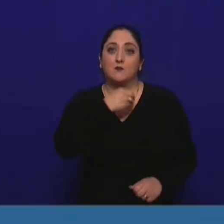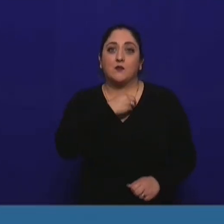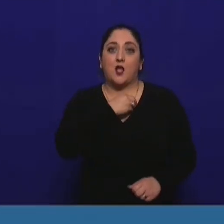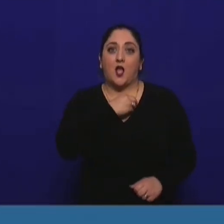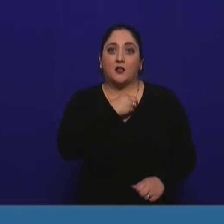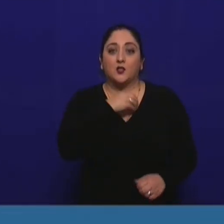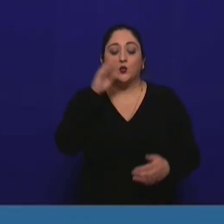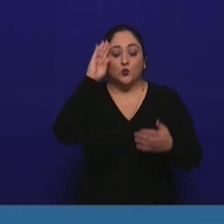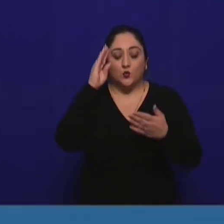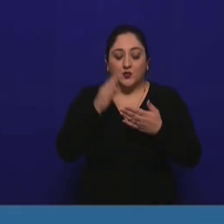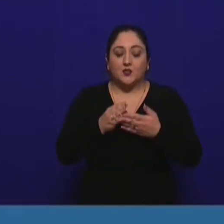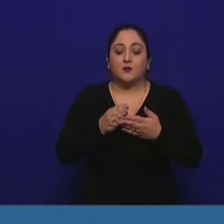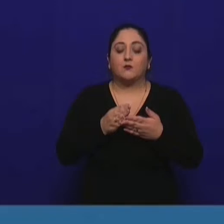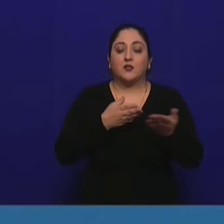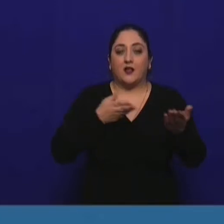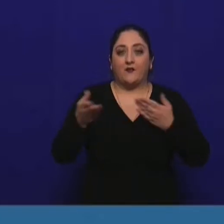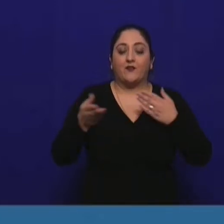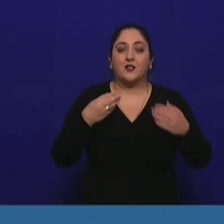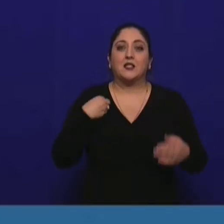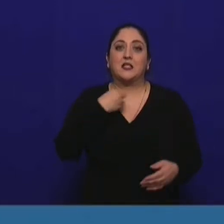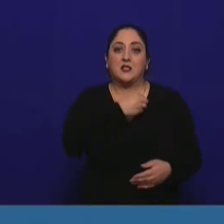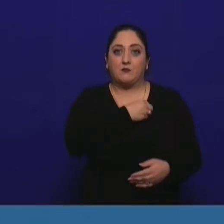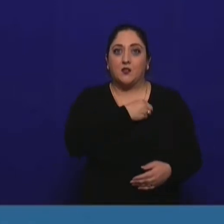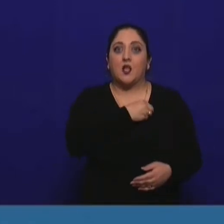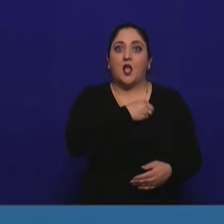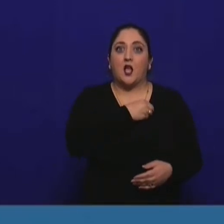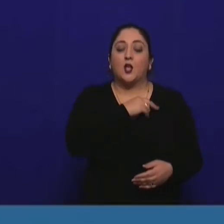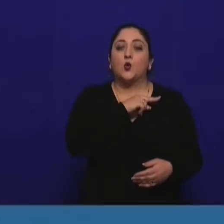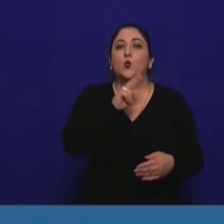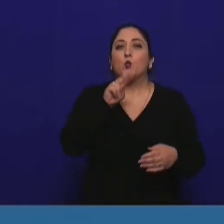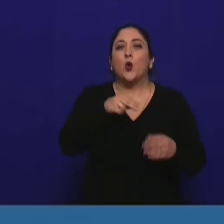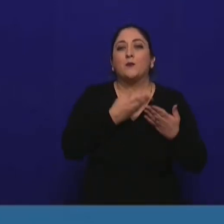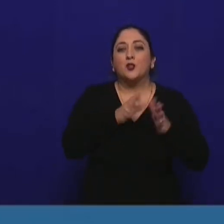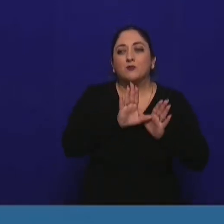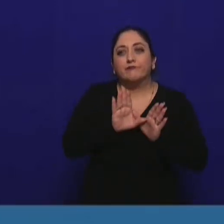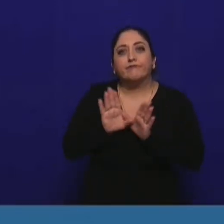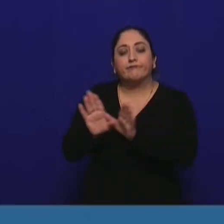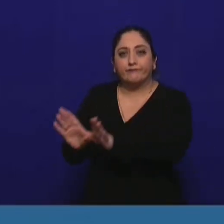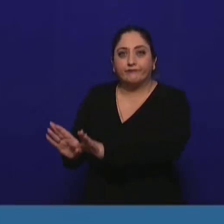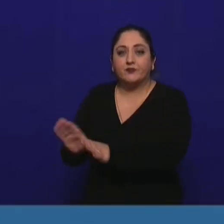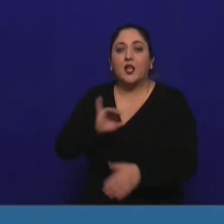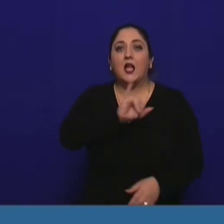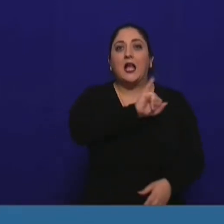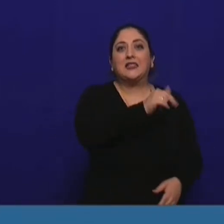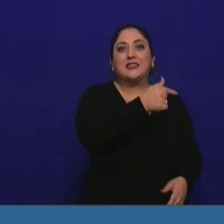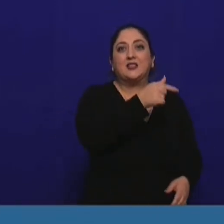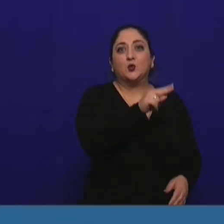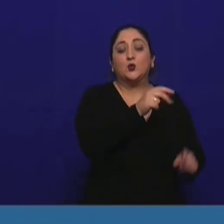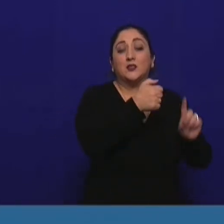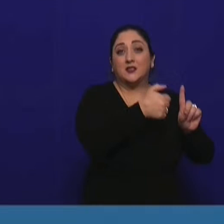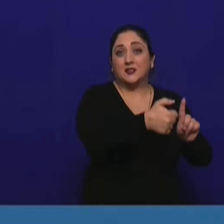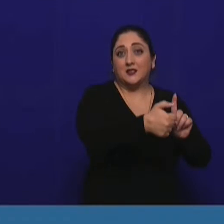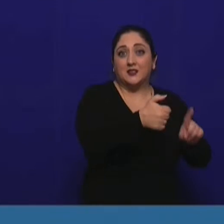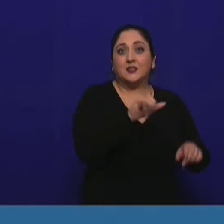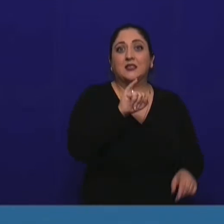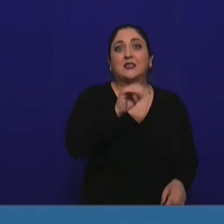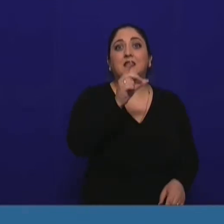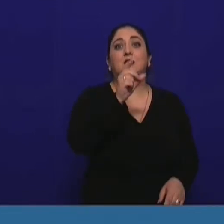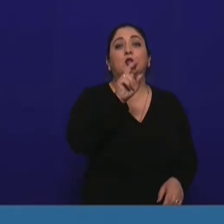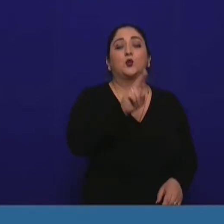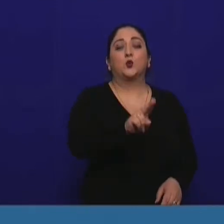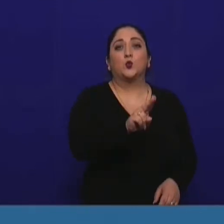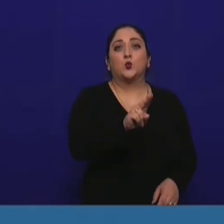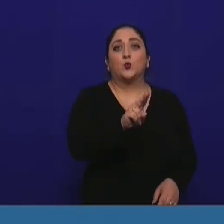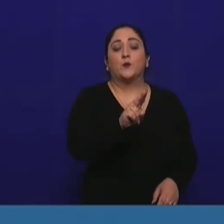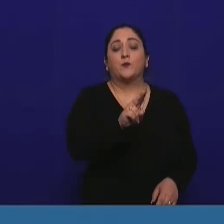jiġu rikoverati fl-isptar, kemm għall-kura kif ukoll għall-iżolazzjoni. Fl-ITU għandna 16, Infectious Diseases